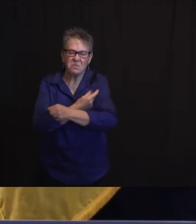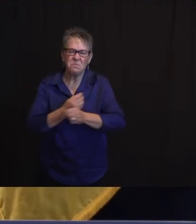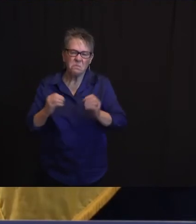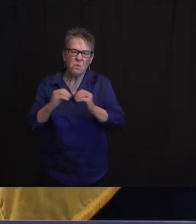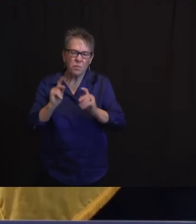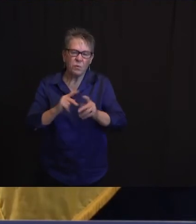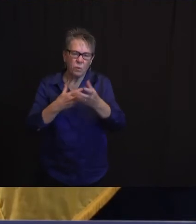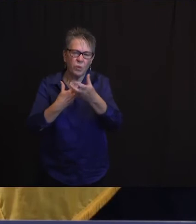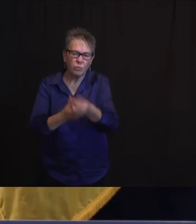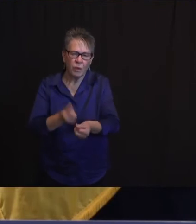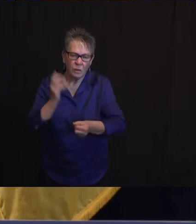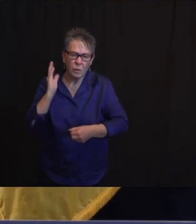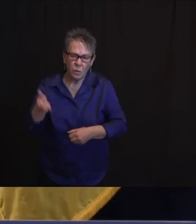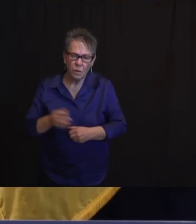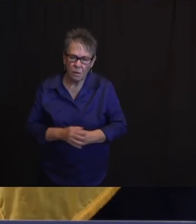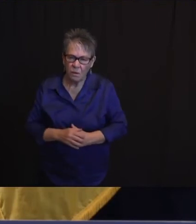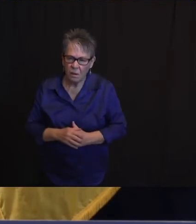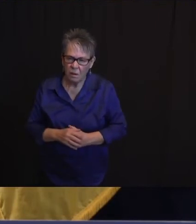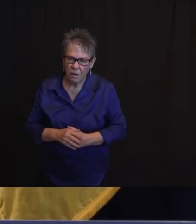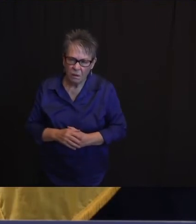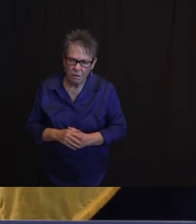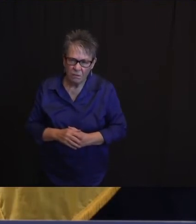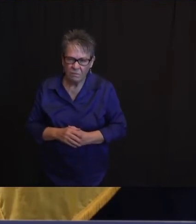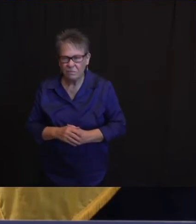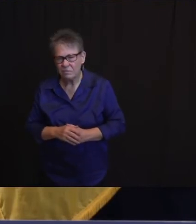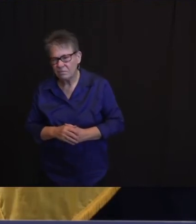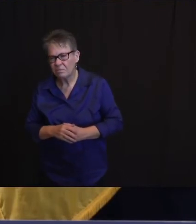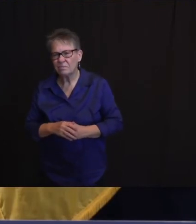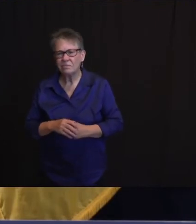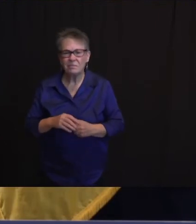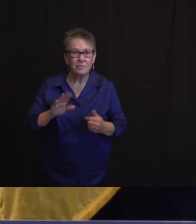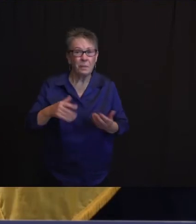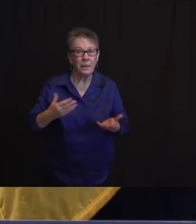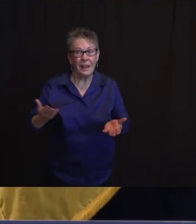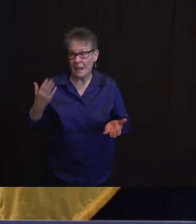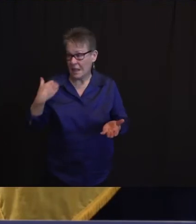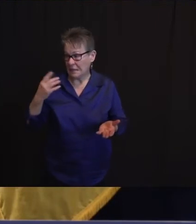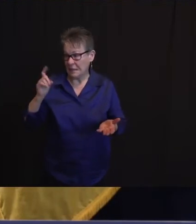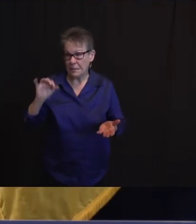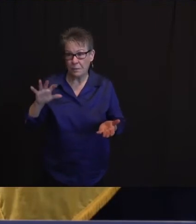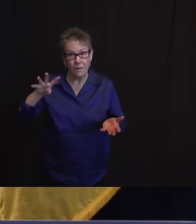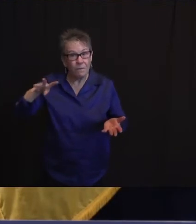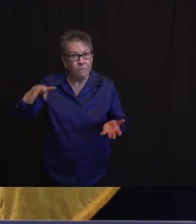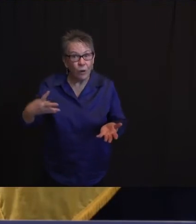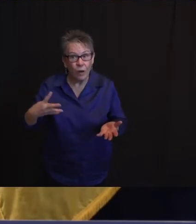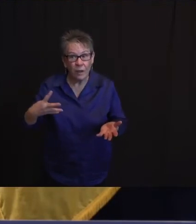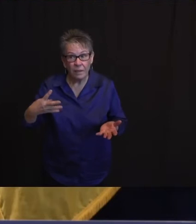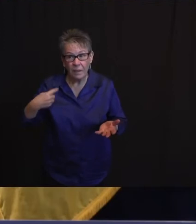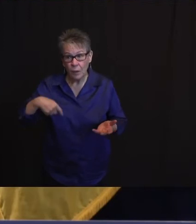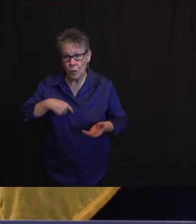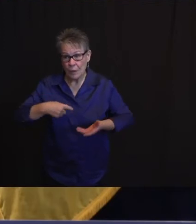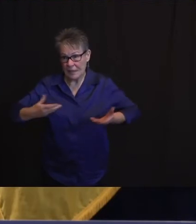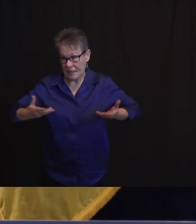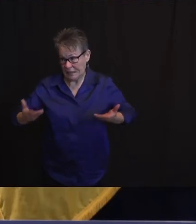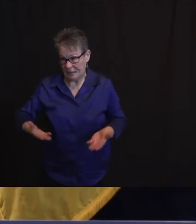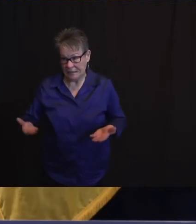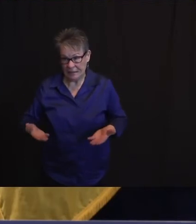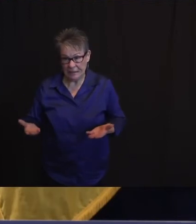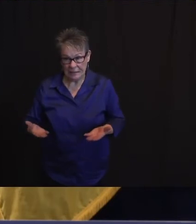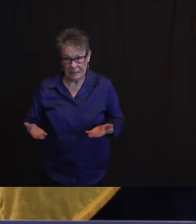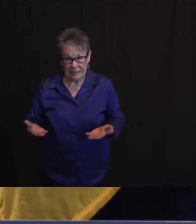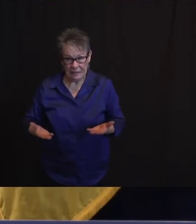Listen, if we were sitting here on December 4th, and Judy will correct me if I'm wrong here, and I'll just make 2 comments on the vaccine volume and what